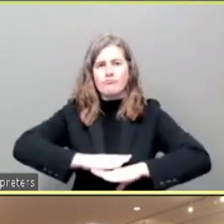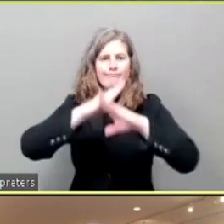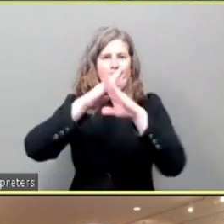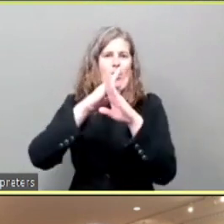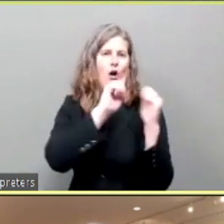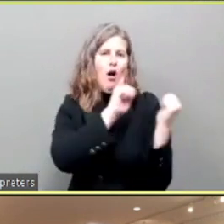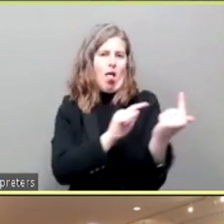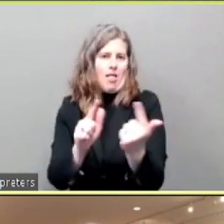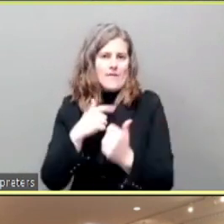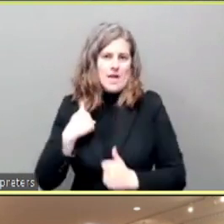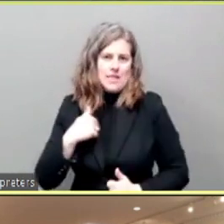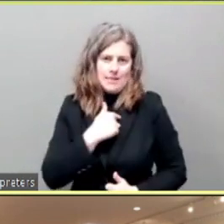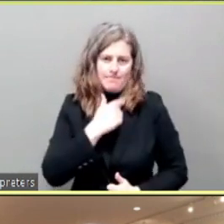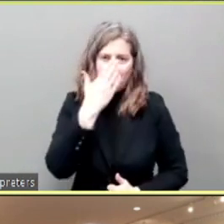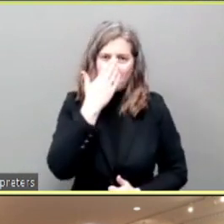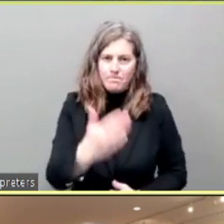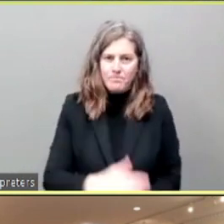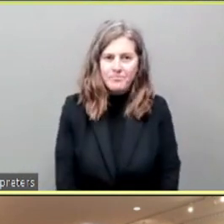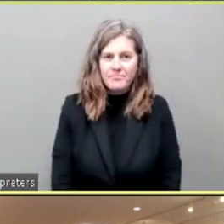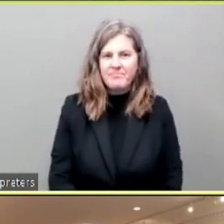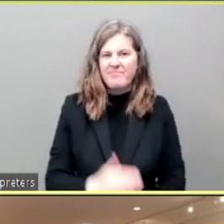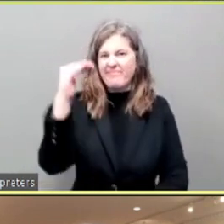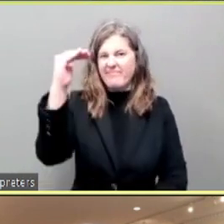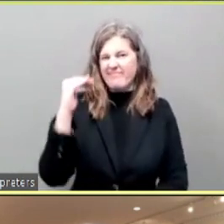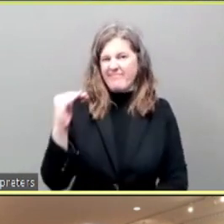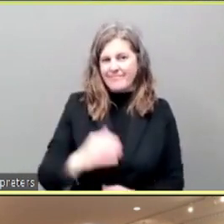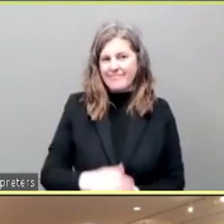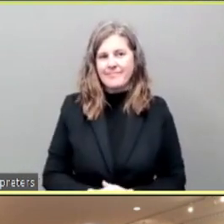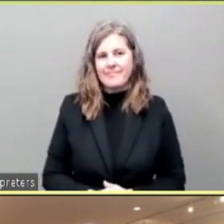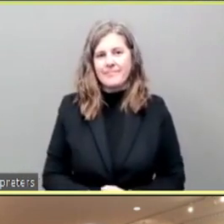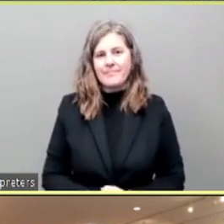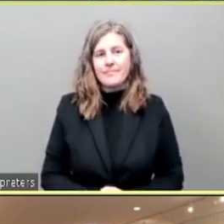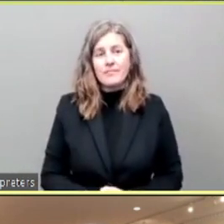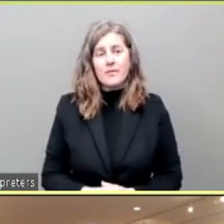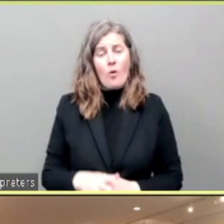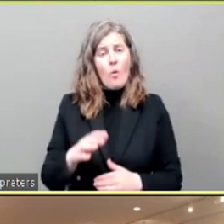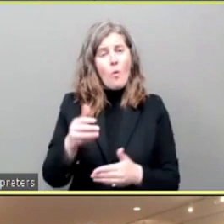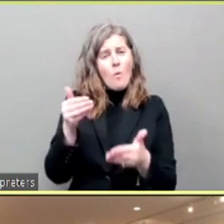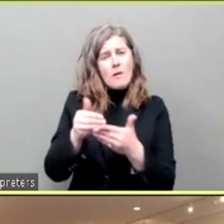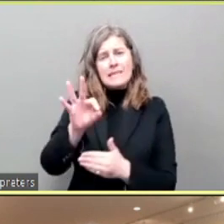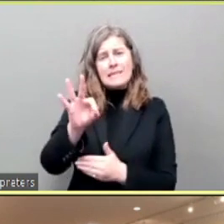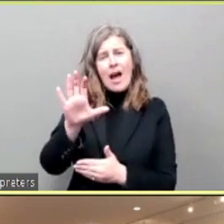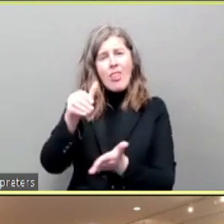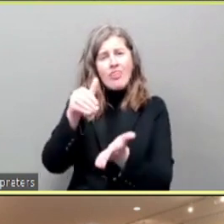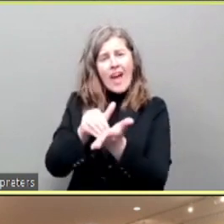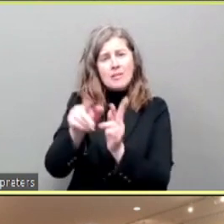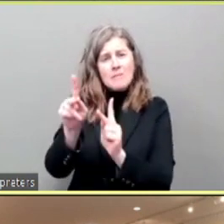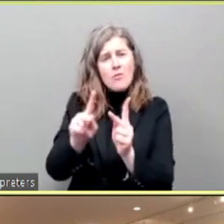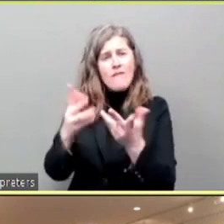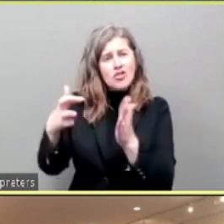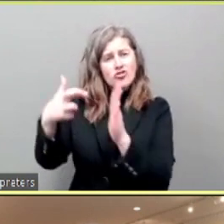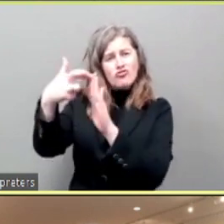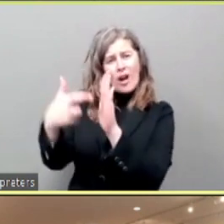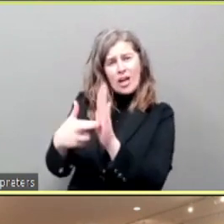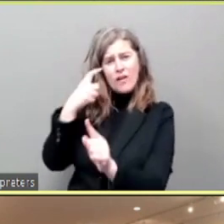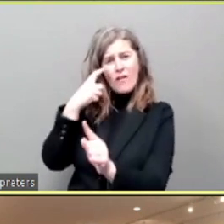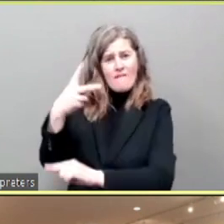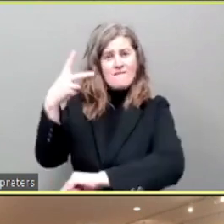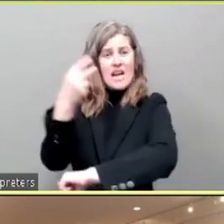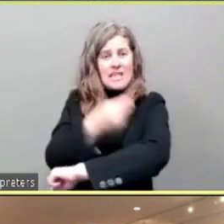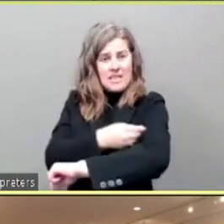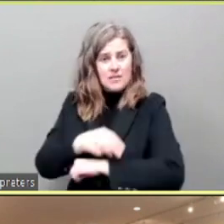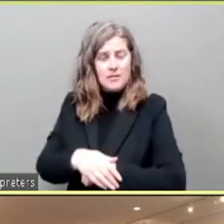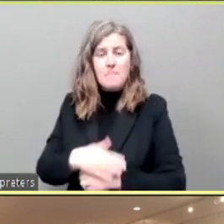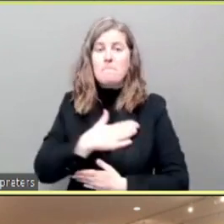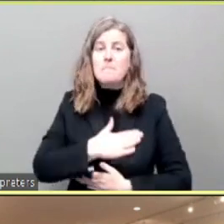safe. Next slide, please. So nearly 900,000 New Mexicans have registered for the vaccine.